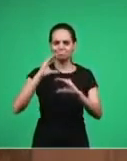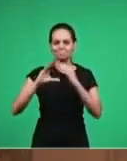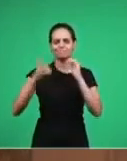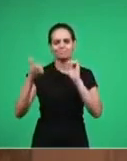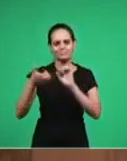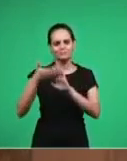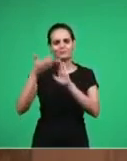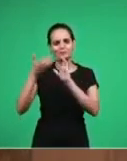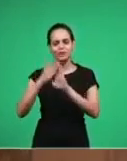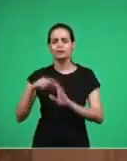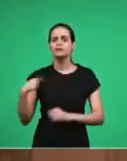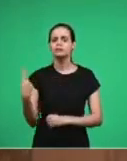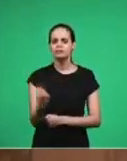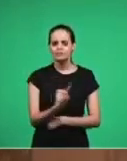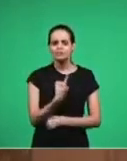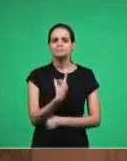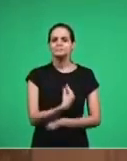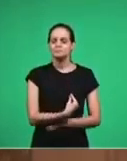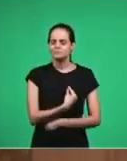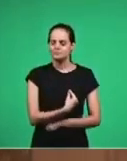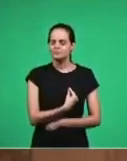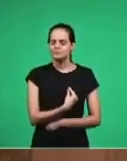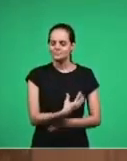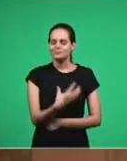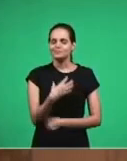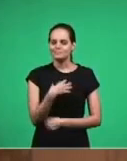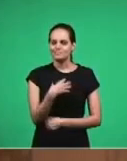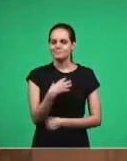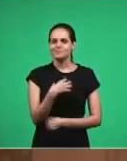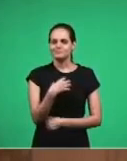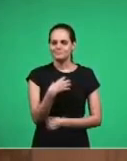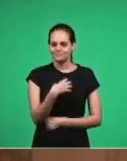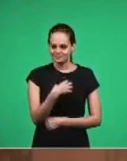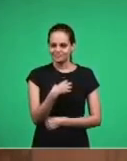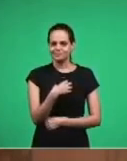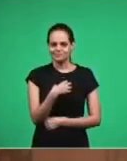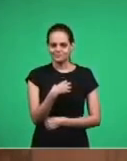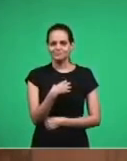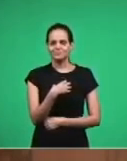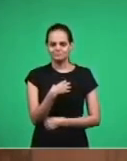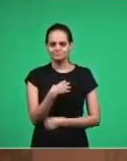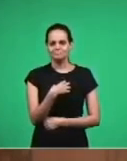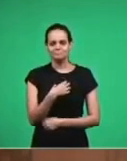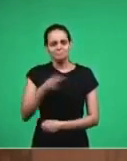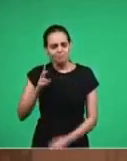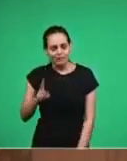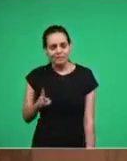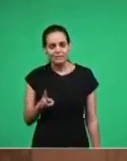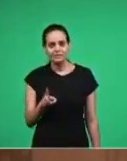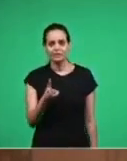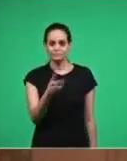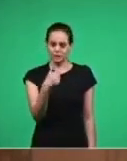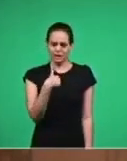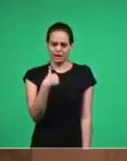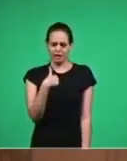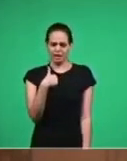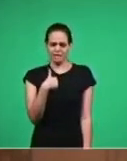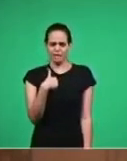sing, is what we live, is what we are living every day. It's what I always